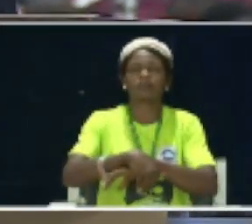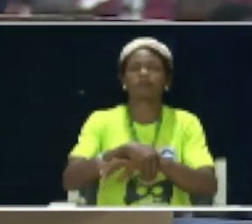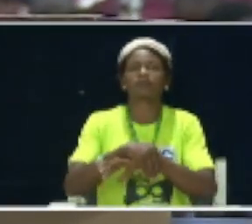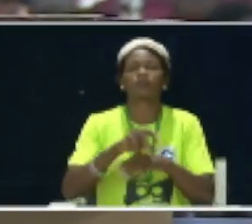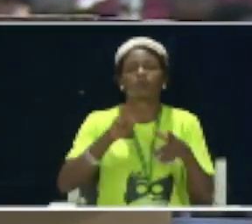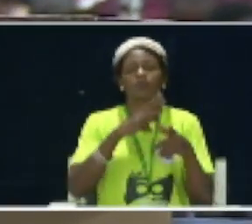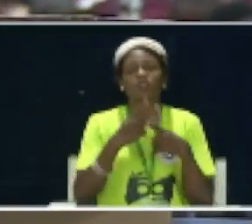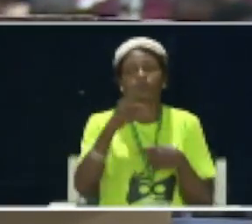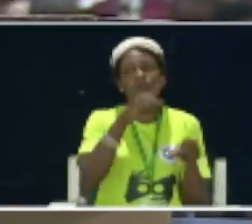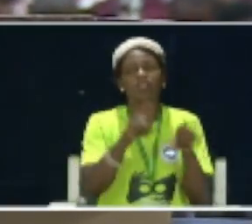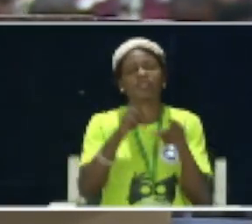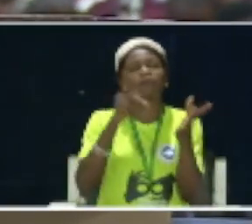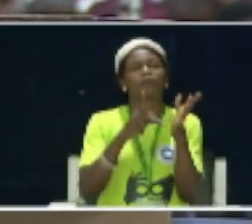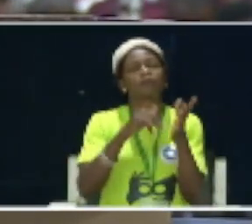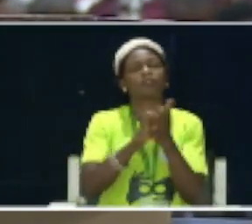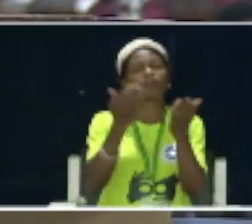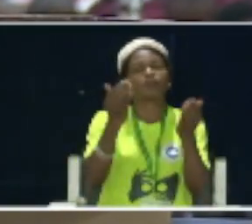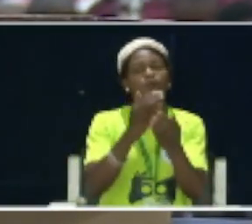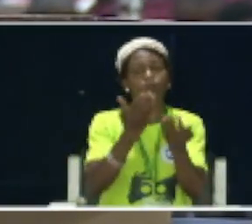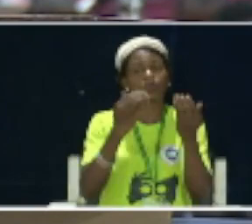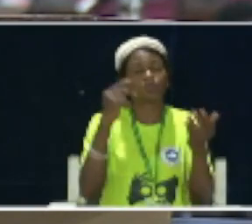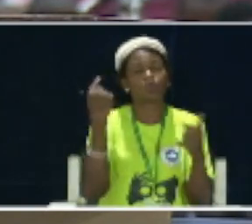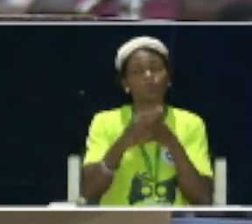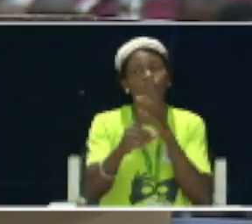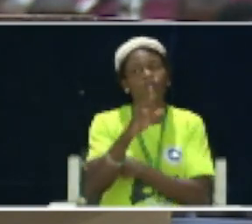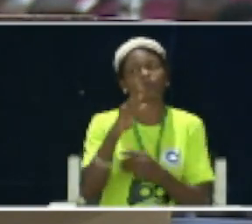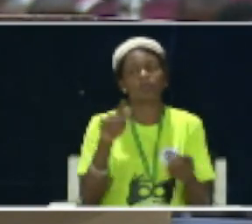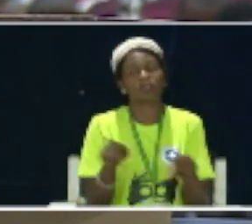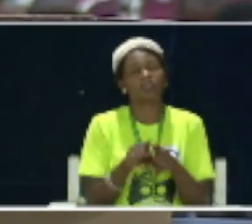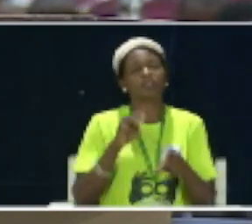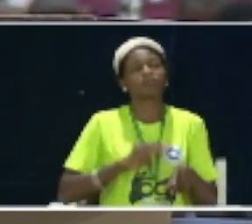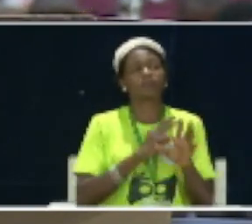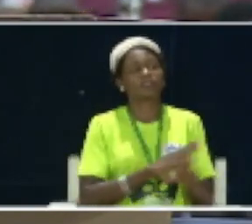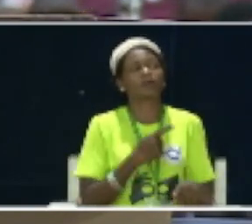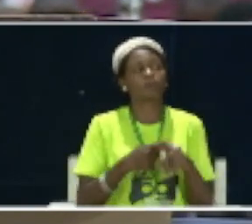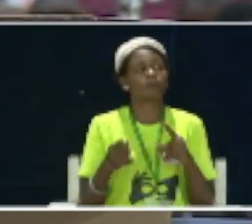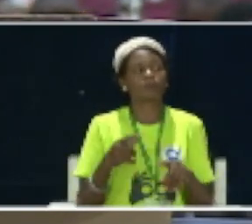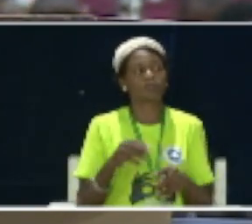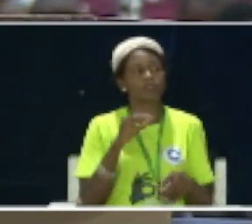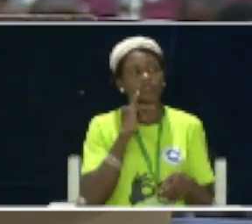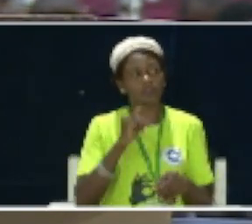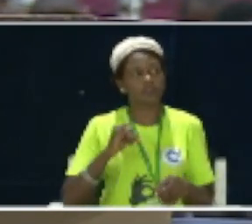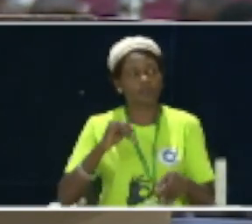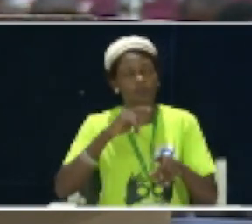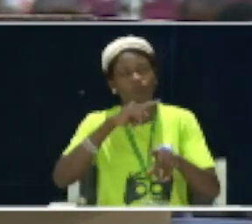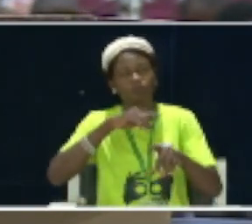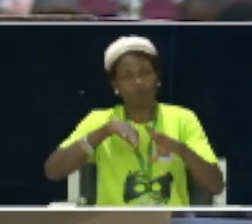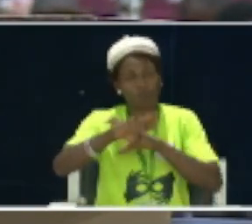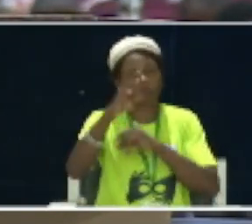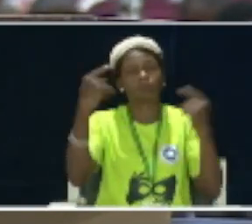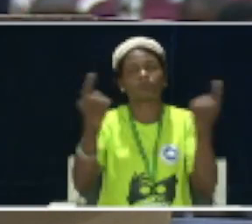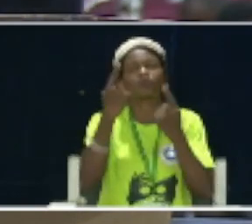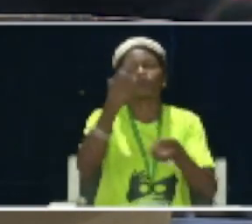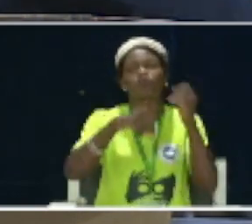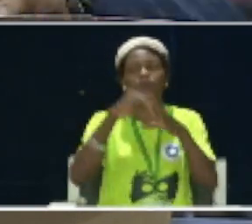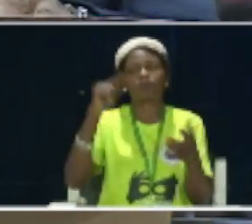Whether you are like Paul, that knows the word of God, that's a minister, but you are struggling with sin, you will come